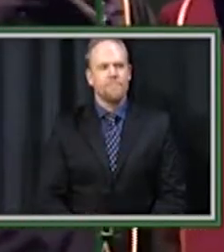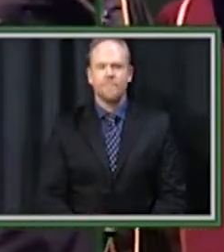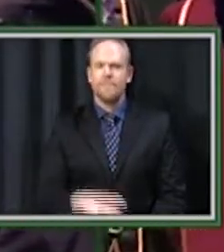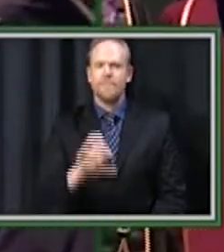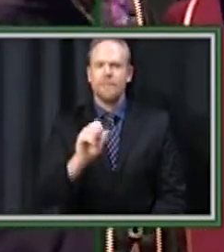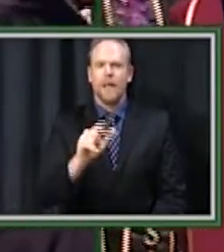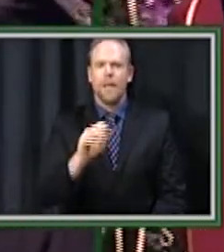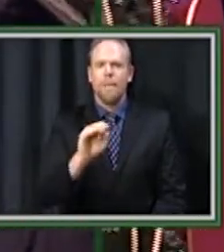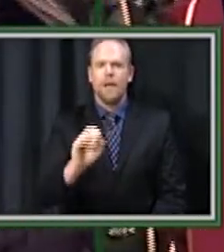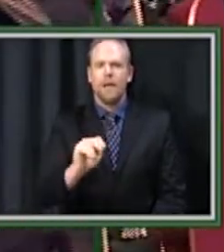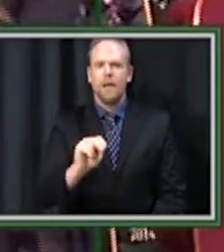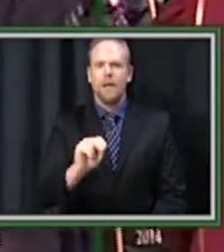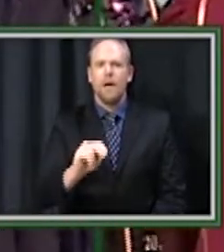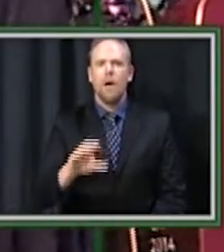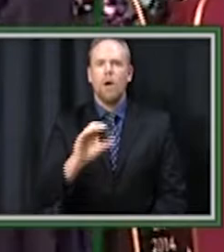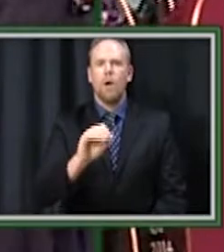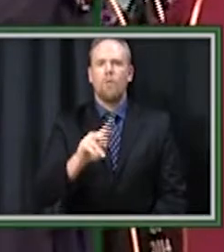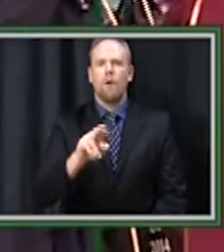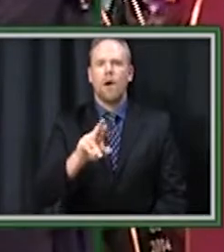Selma Obradovich.